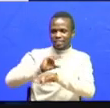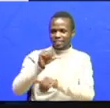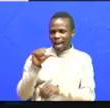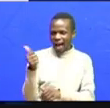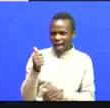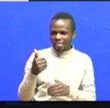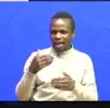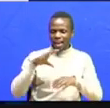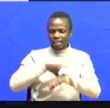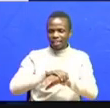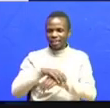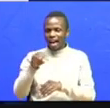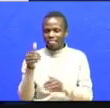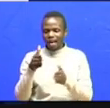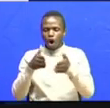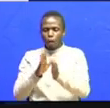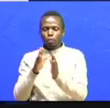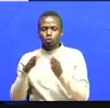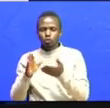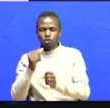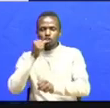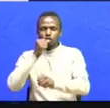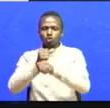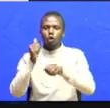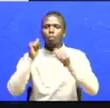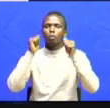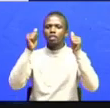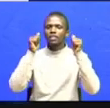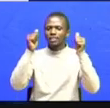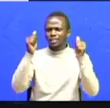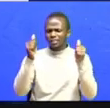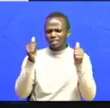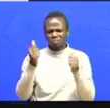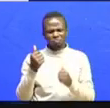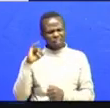they will get an opportunity to do politics. I think that is not right.